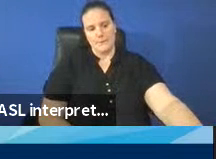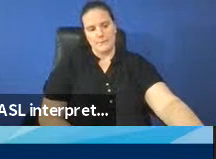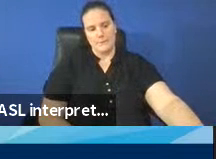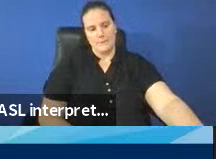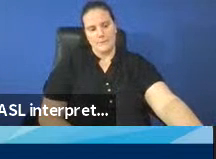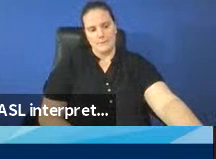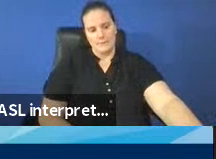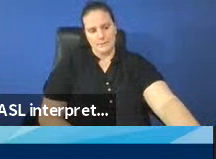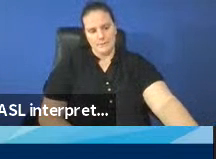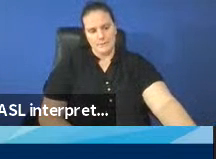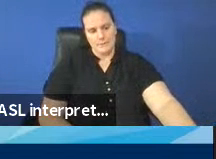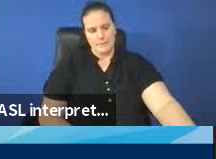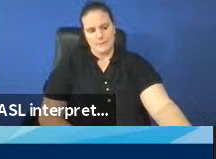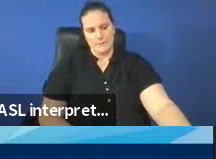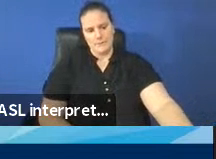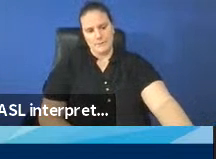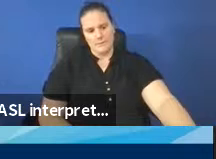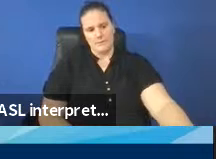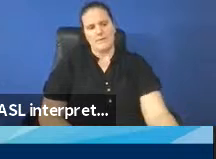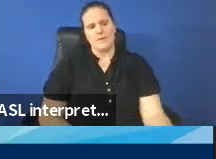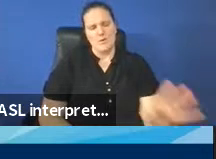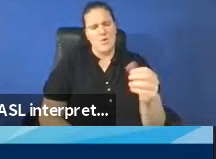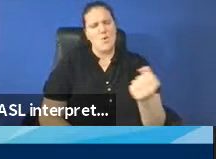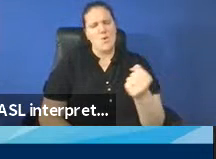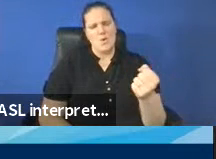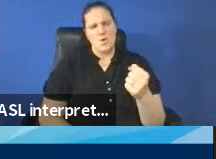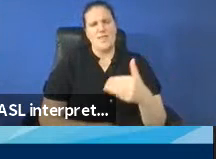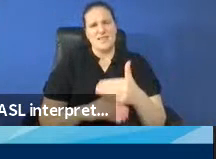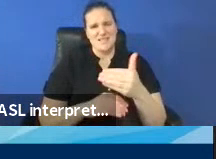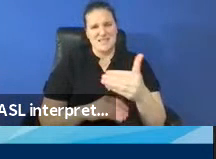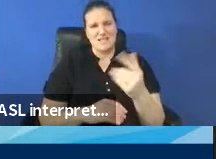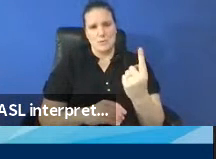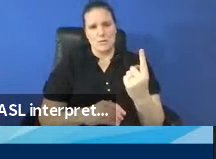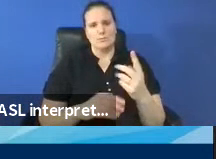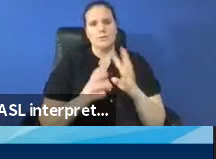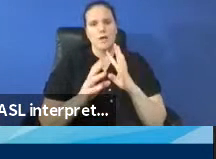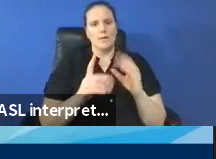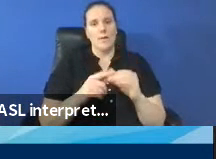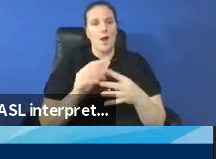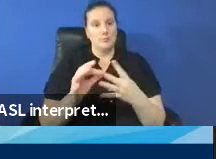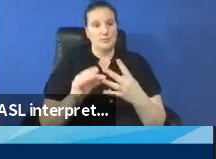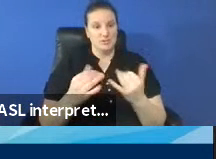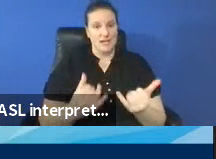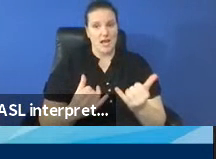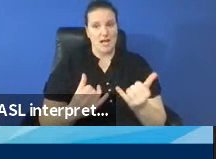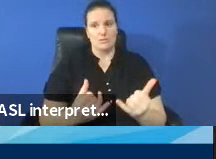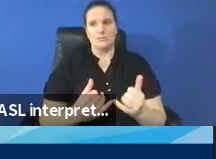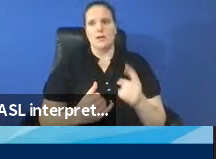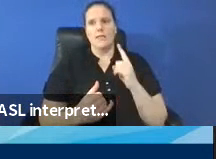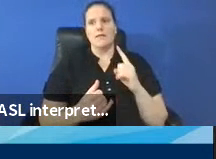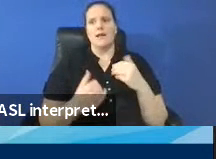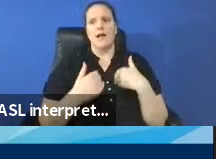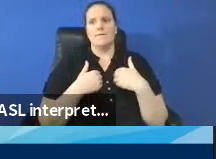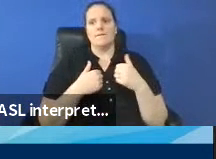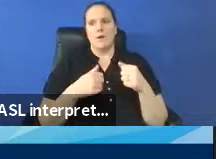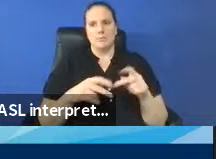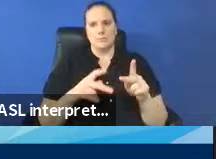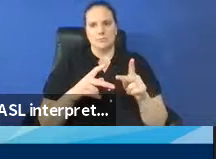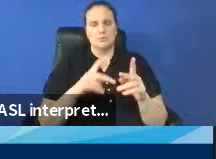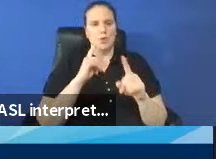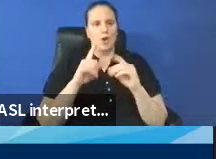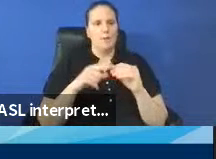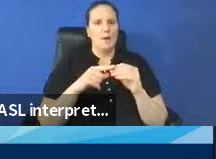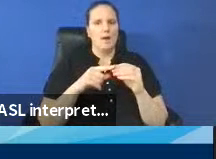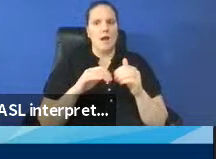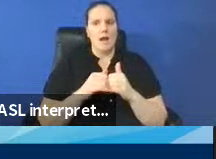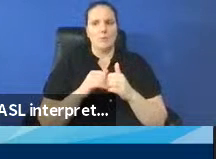hold on for the next section where I'm going to talk about the options that we're studying now. And I do think that there's some opportunity to talk about how we sort